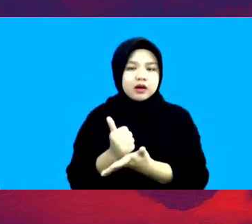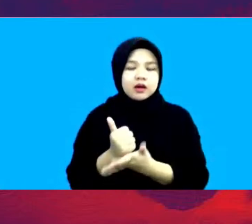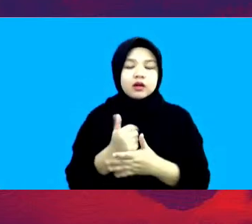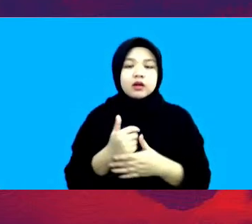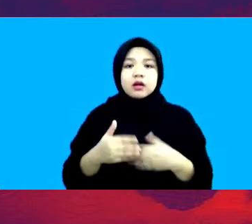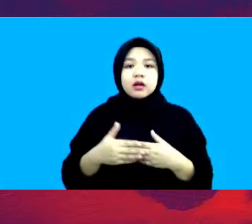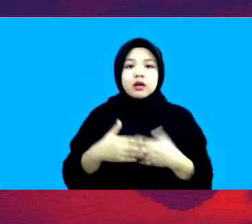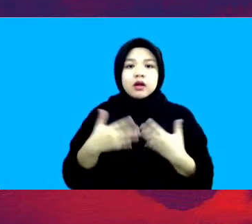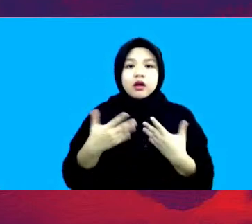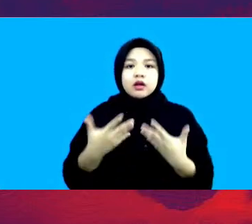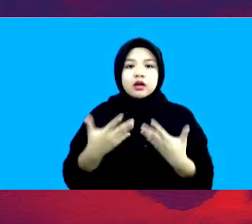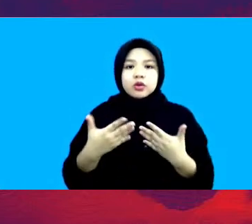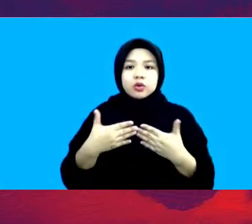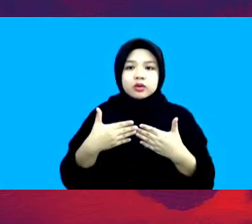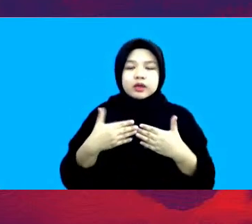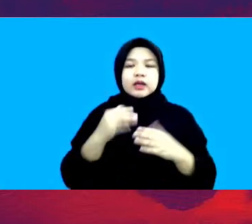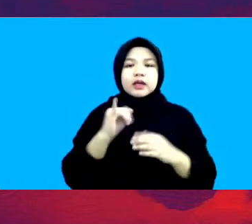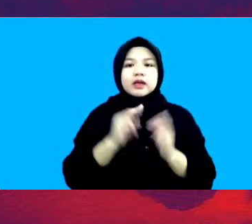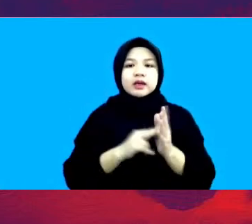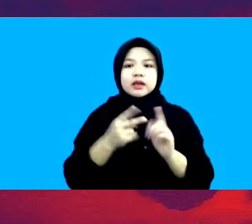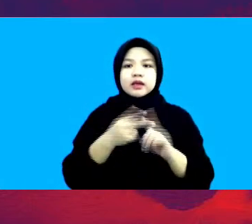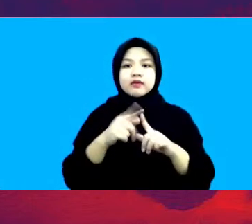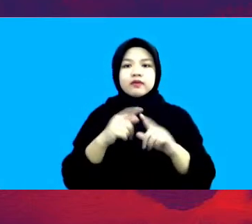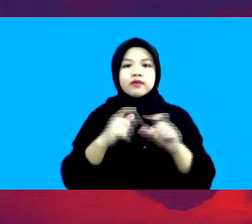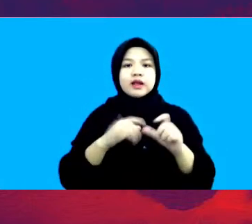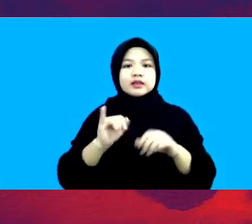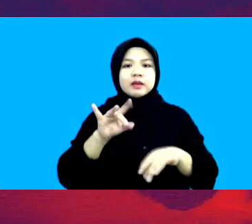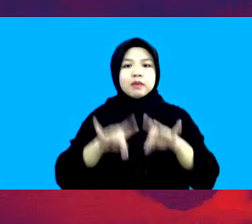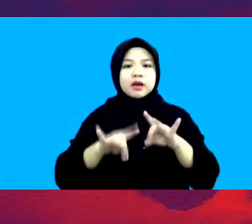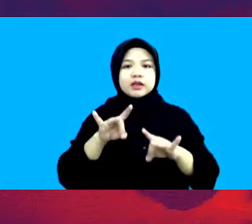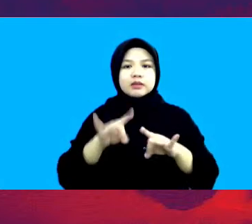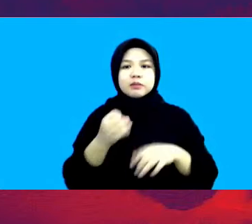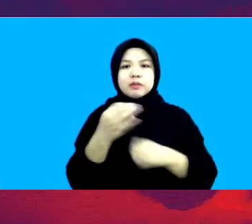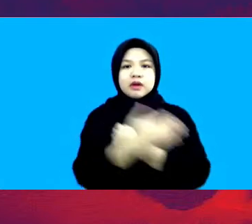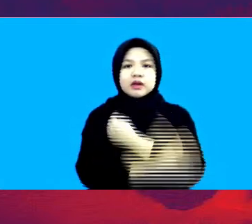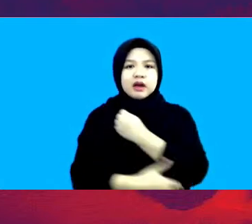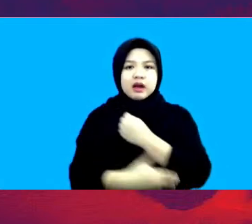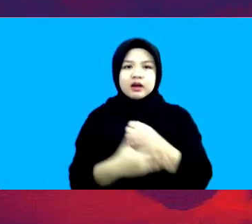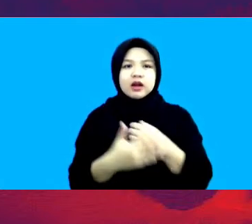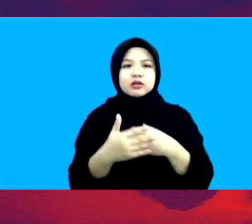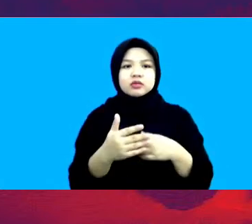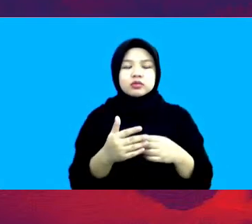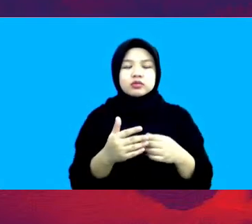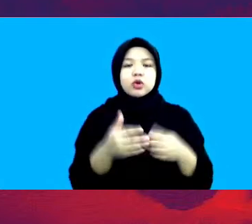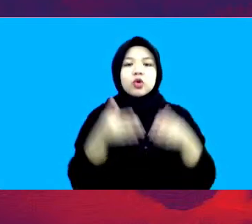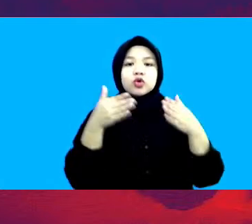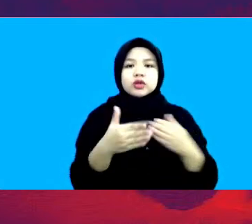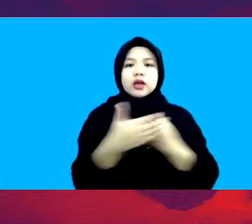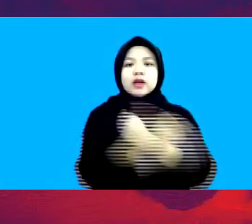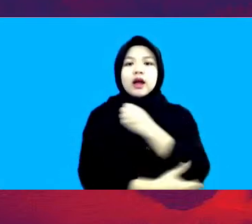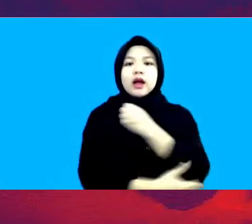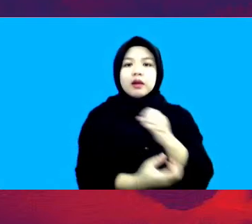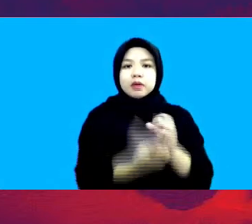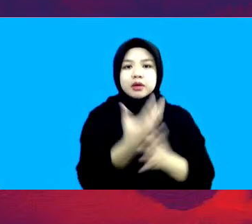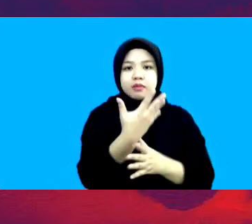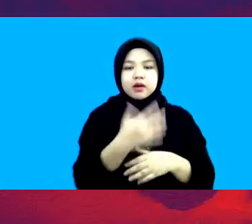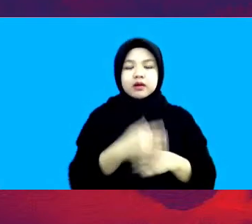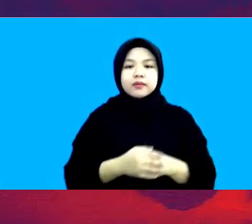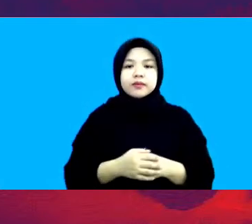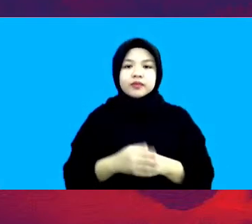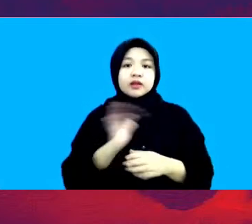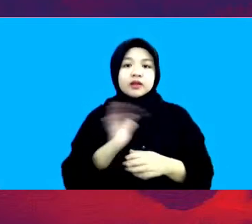our inflation management, especially in many countries like developing countries. Now, clearly not all countries are the same. Several